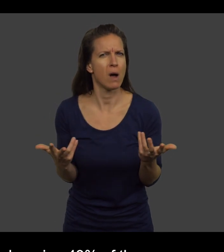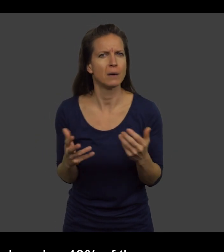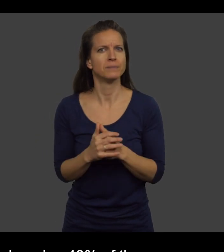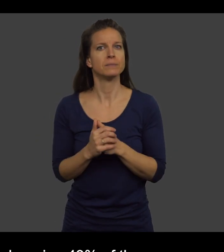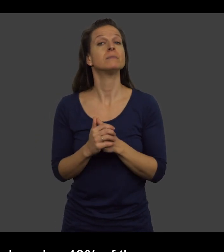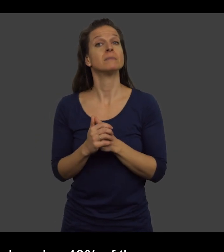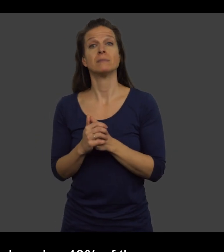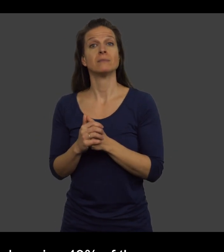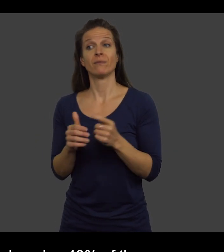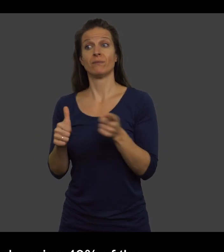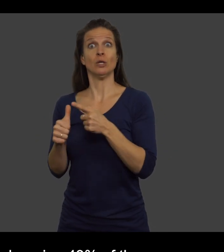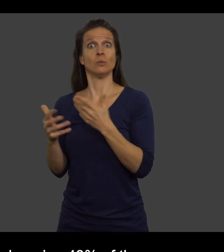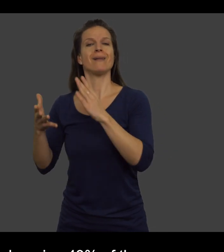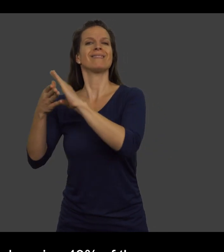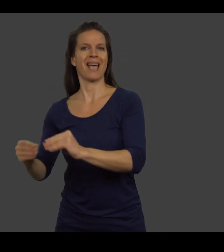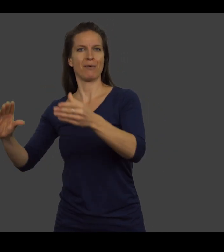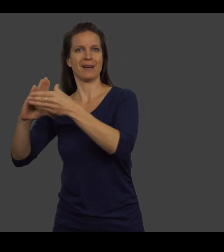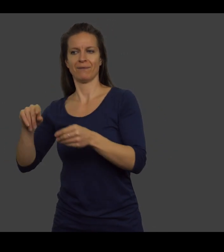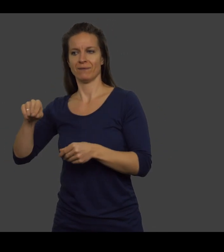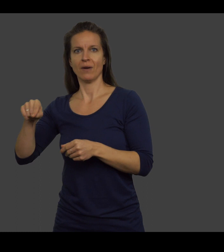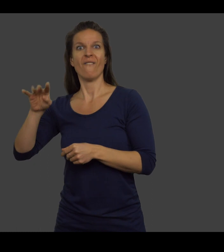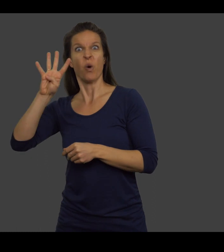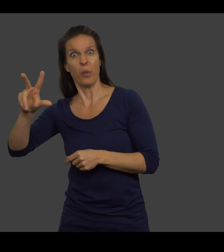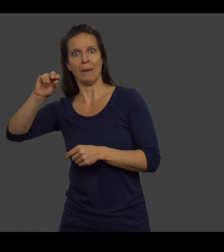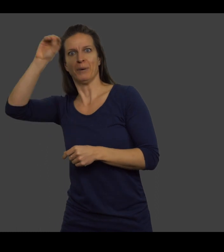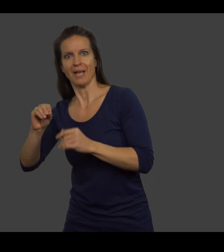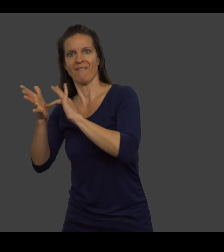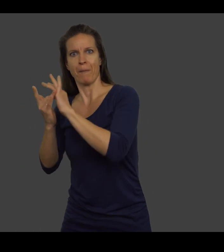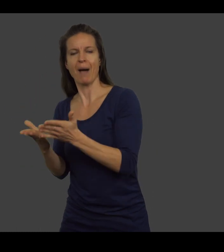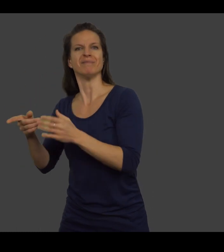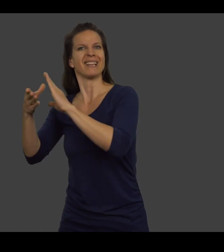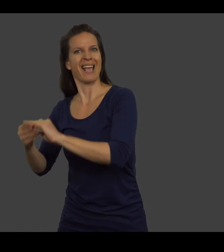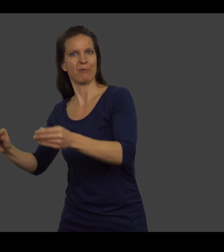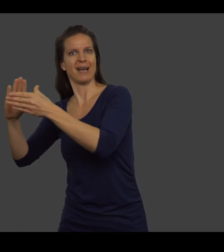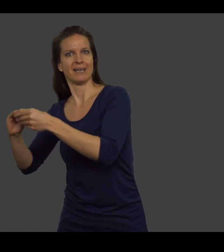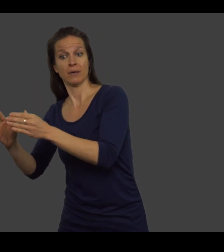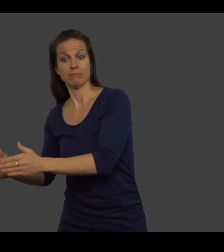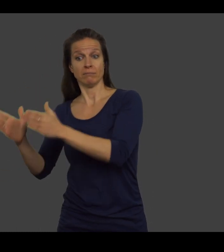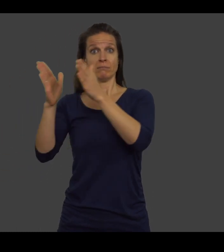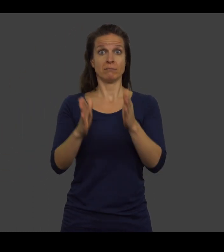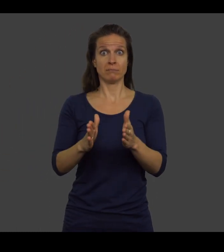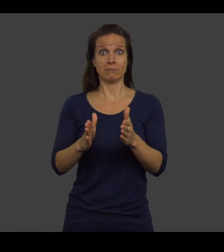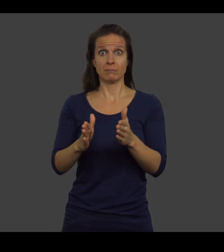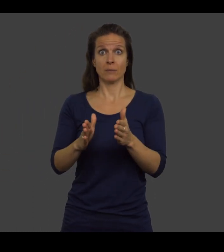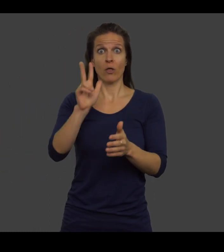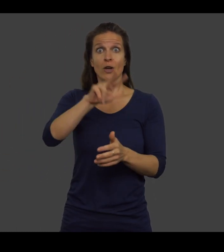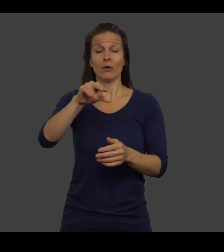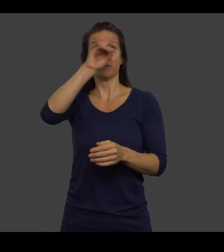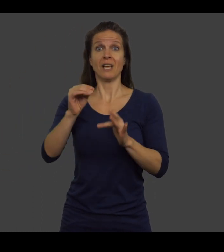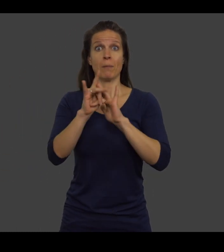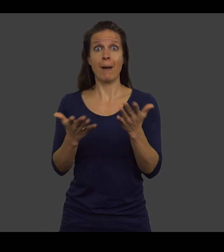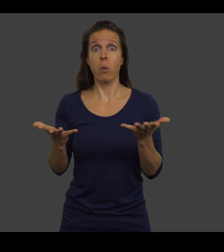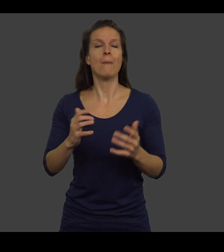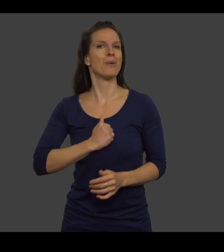makes up a whopping 43% of the Bible. After that is poetry, which is 33% of the Bible. And then there's what you